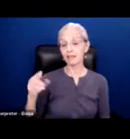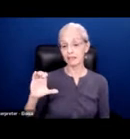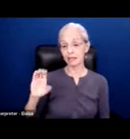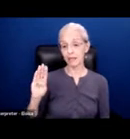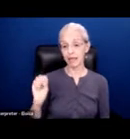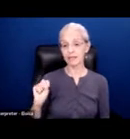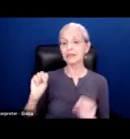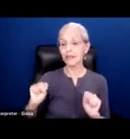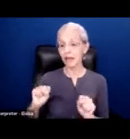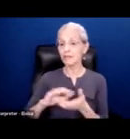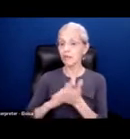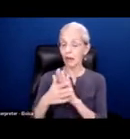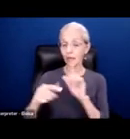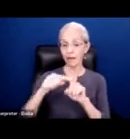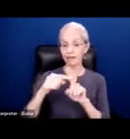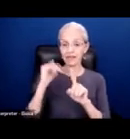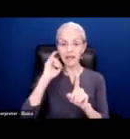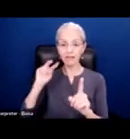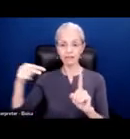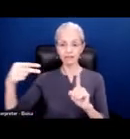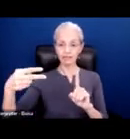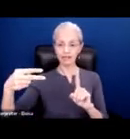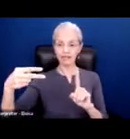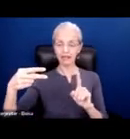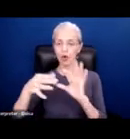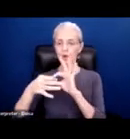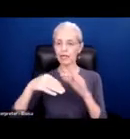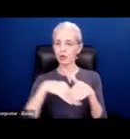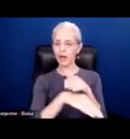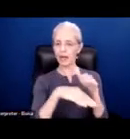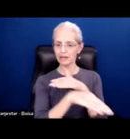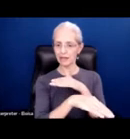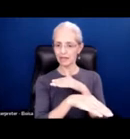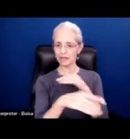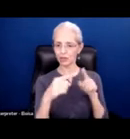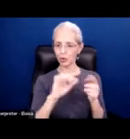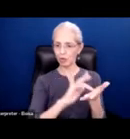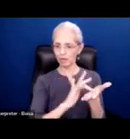when you're looking at it from the perspective of access to certain medical services.